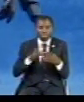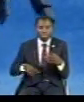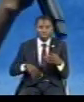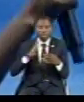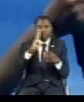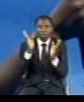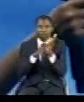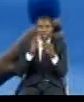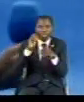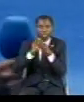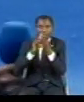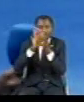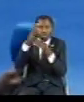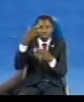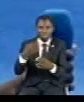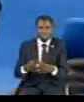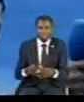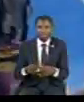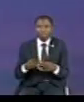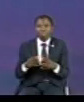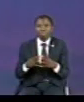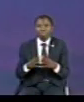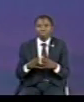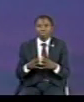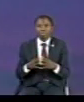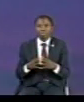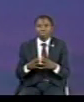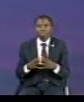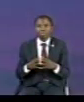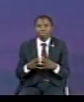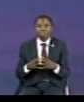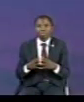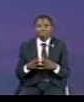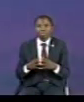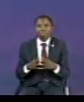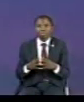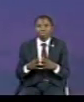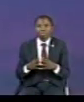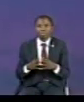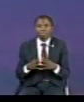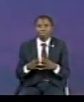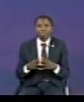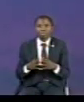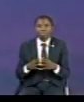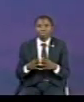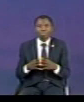Jesus' name. Put your hands together.